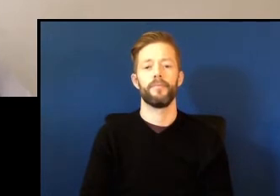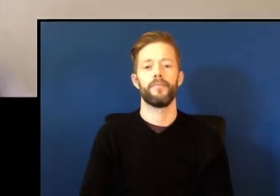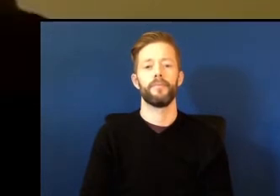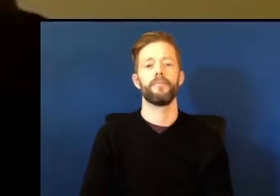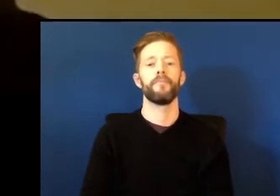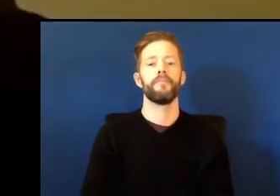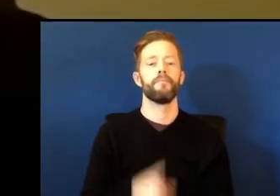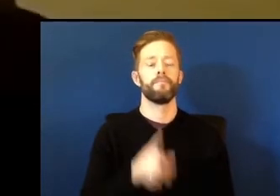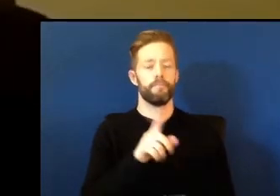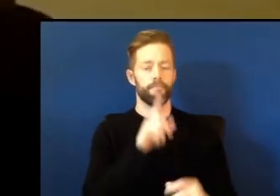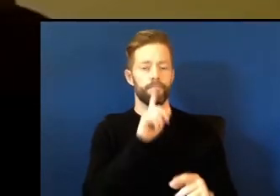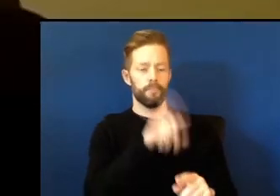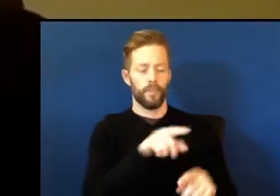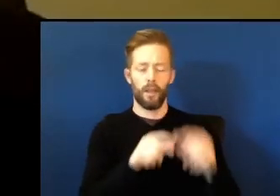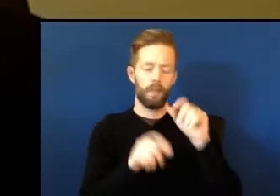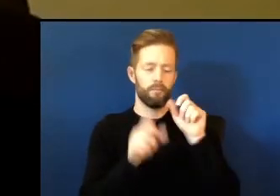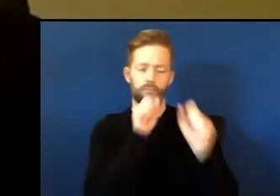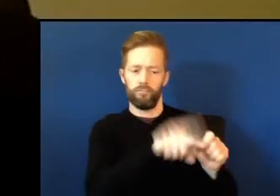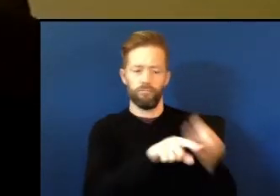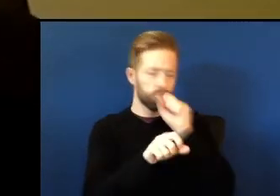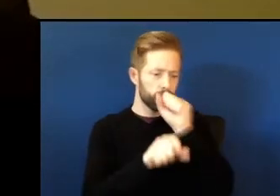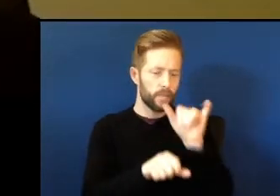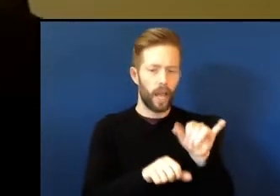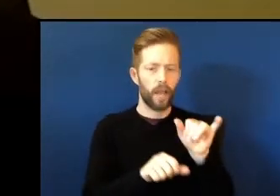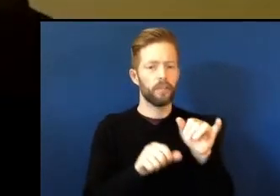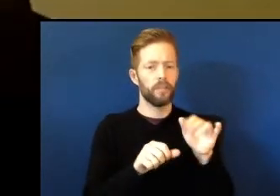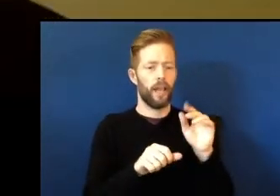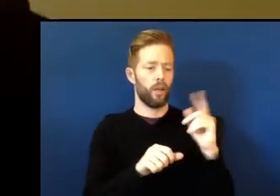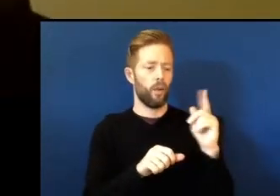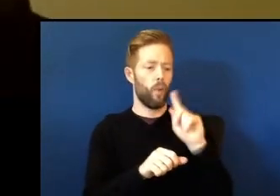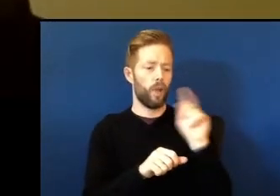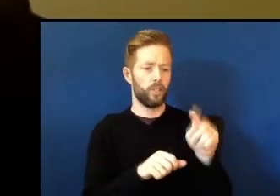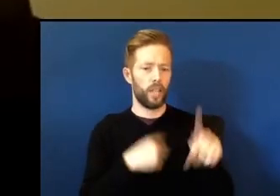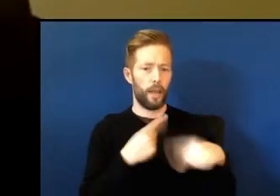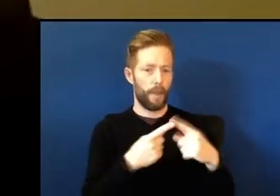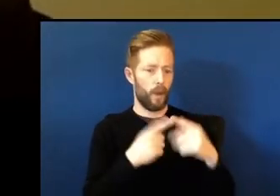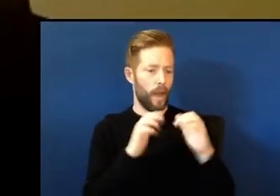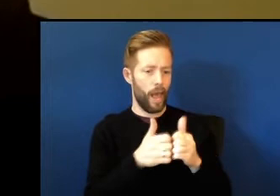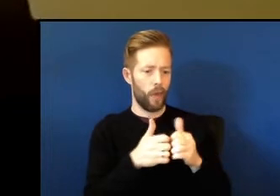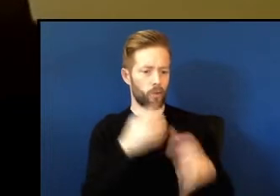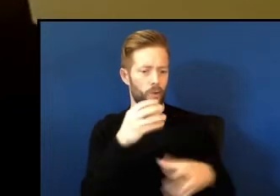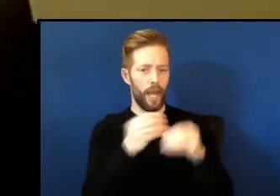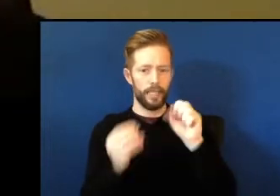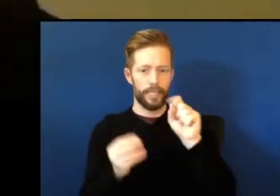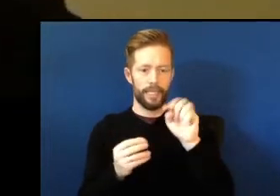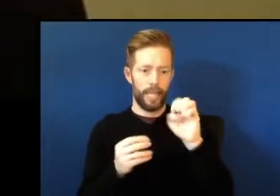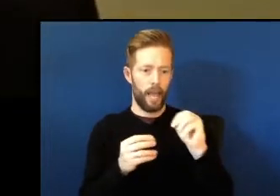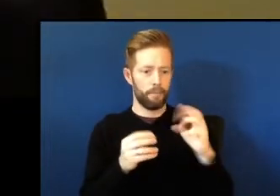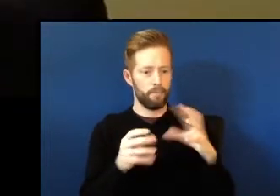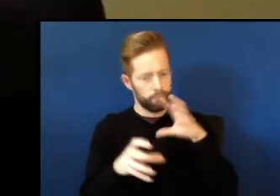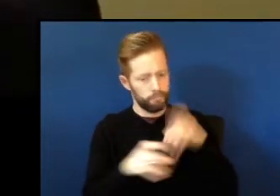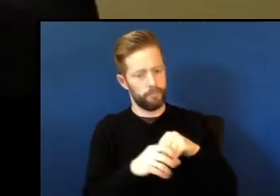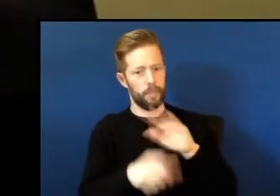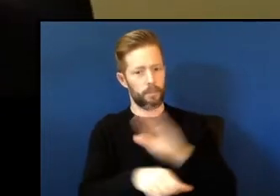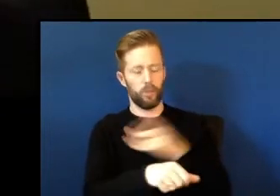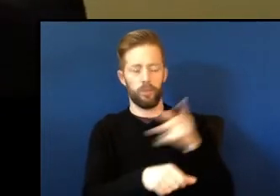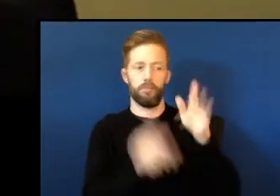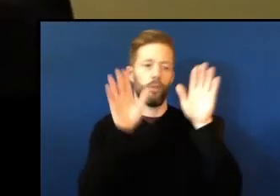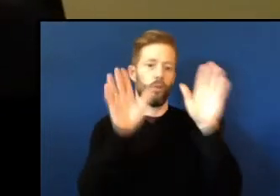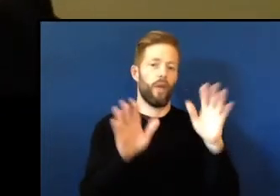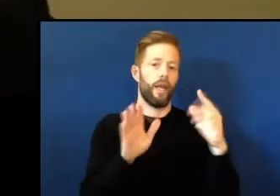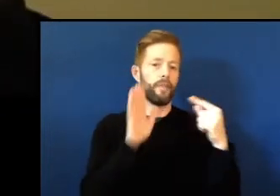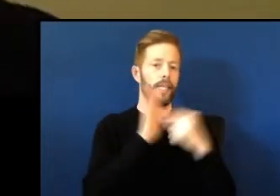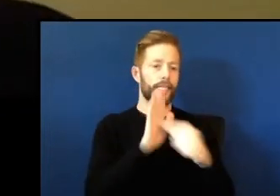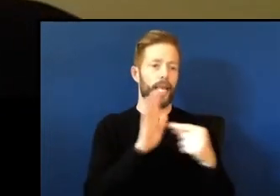I love that. We just had a question about some basic ways to incorporate STEM into music, and I think you just gave some really great examples that are